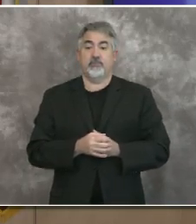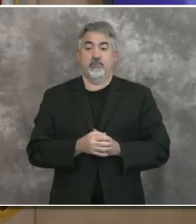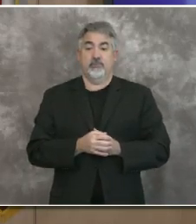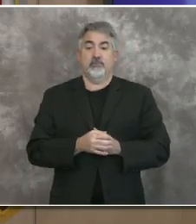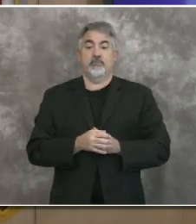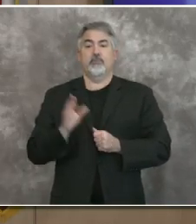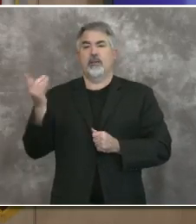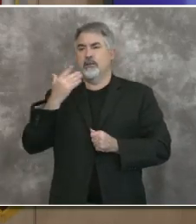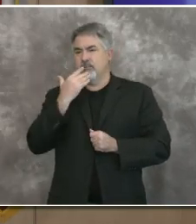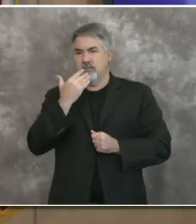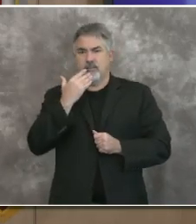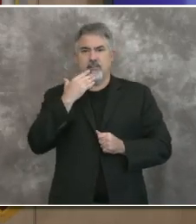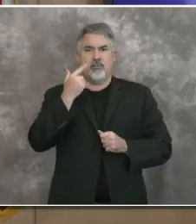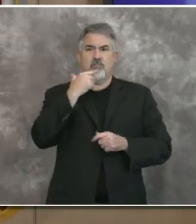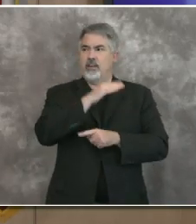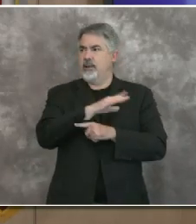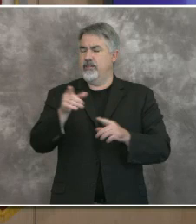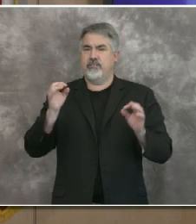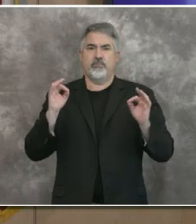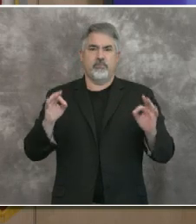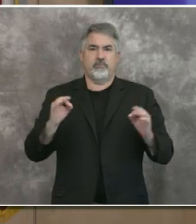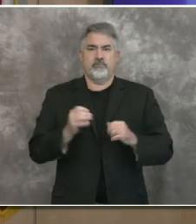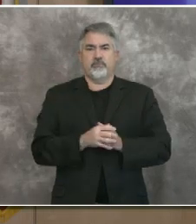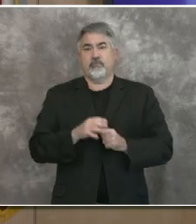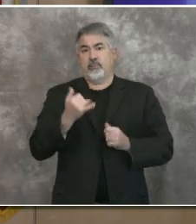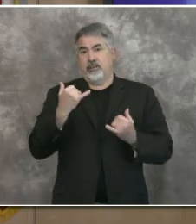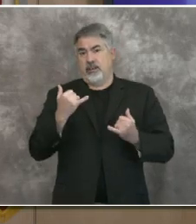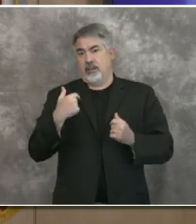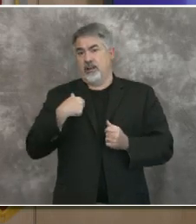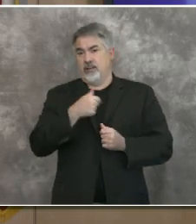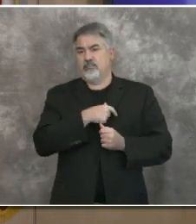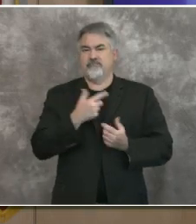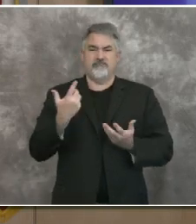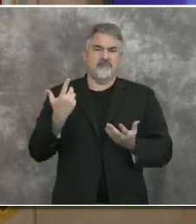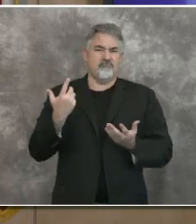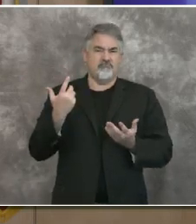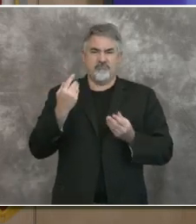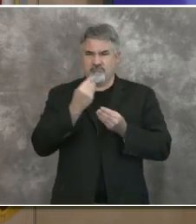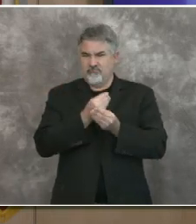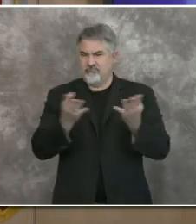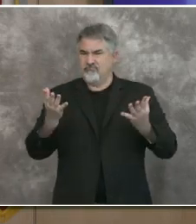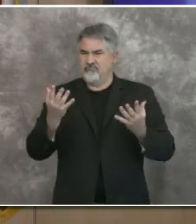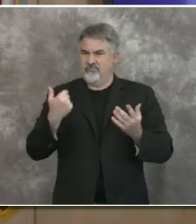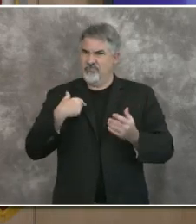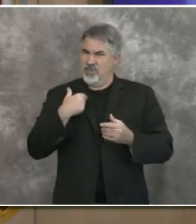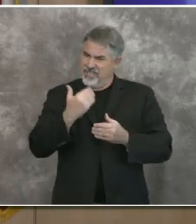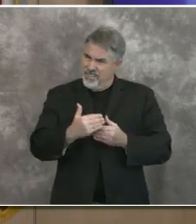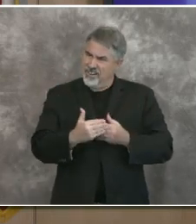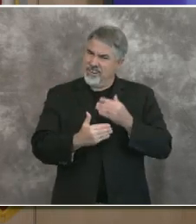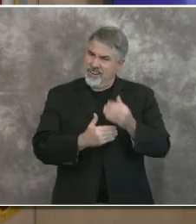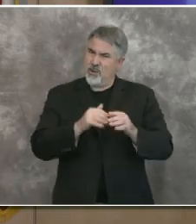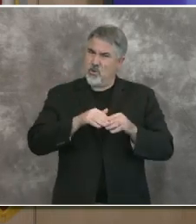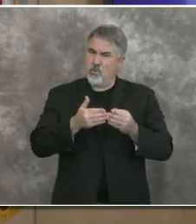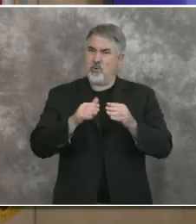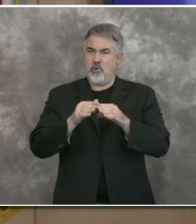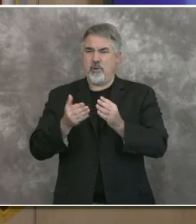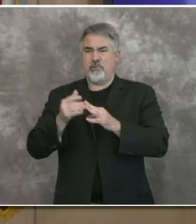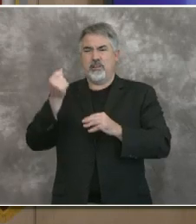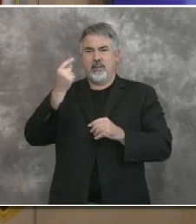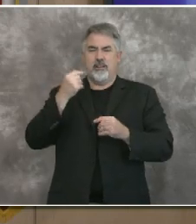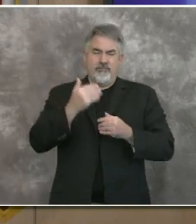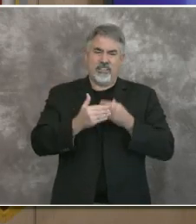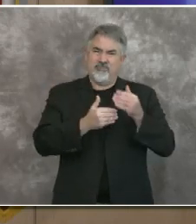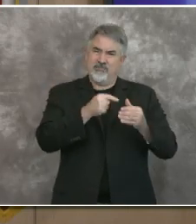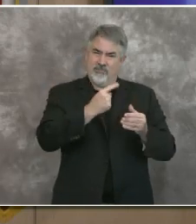Thank you, and good afternoon. As Chairman Cox alluded to, we continue to move through our reopening in phases, and it is